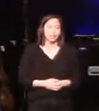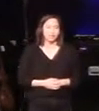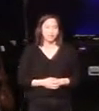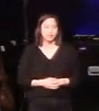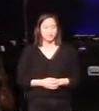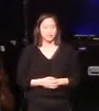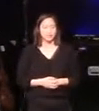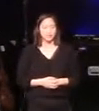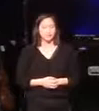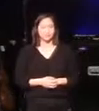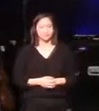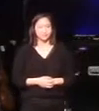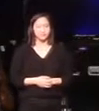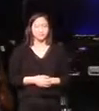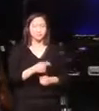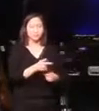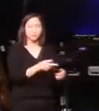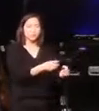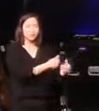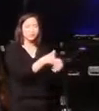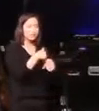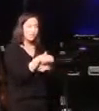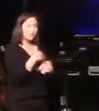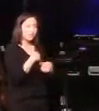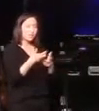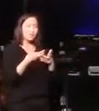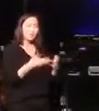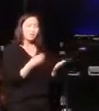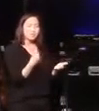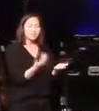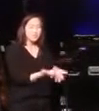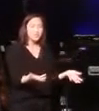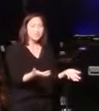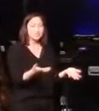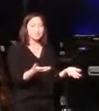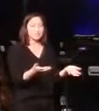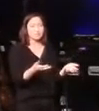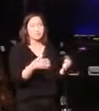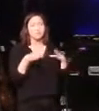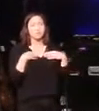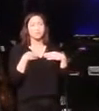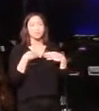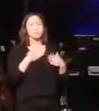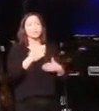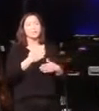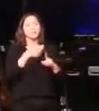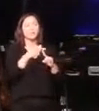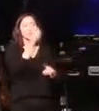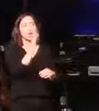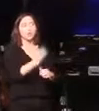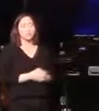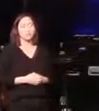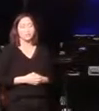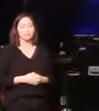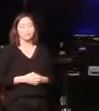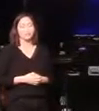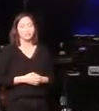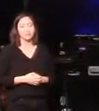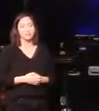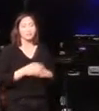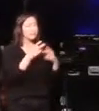fragrant offering, a sacrifice acceptable and pleasing to God. Listen, they weren't supporting